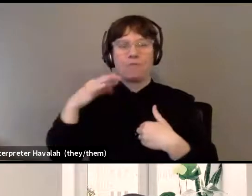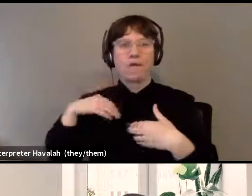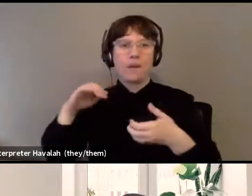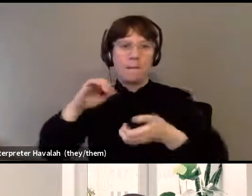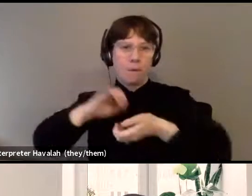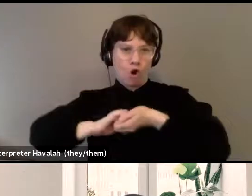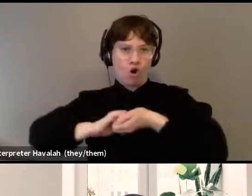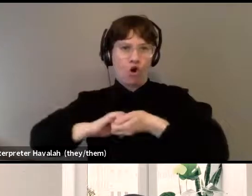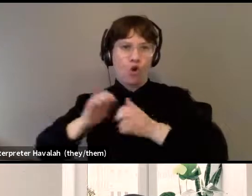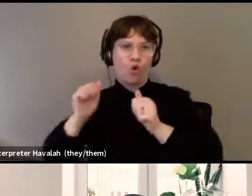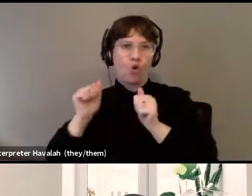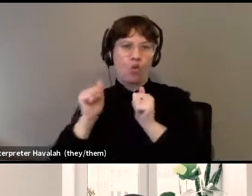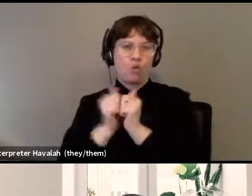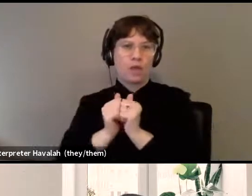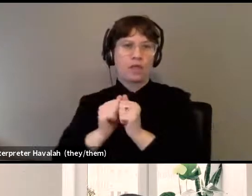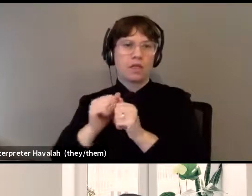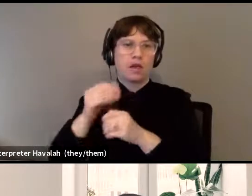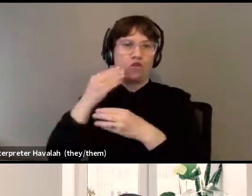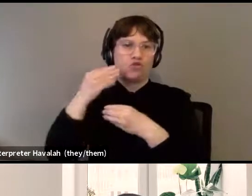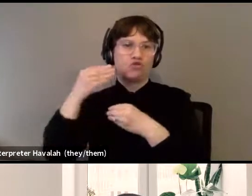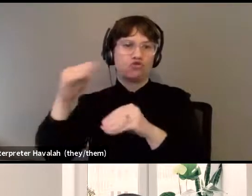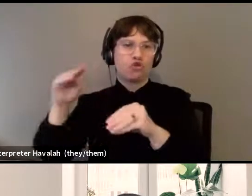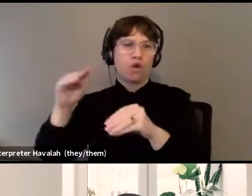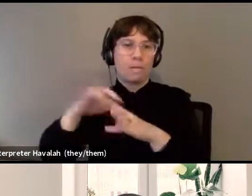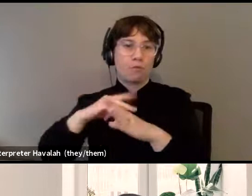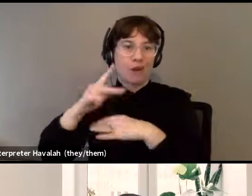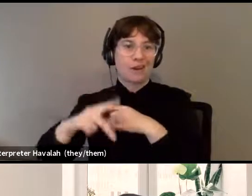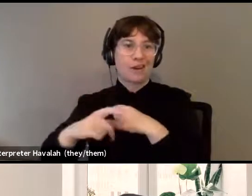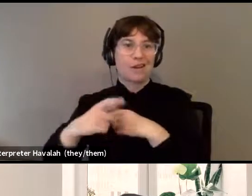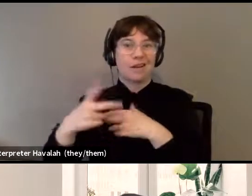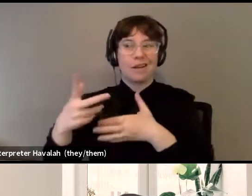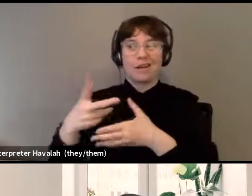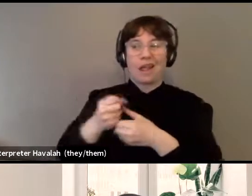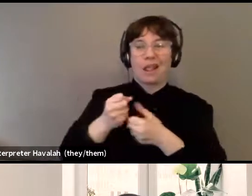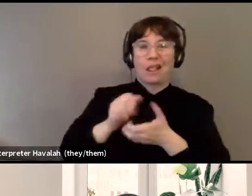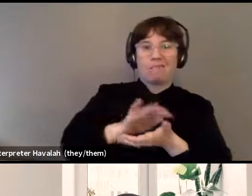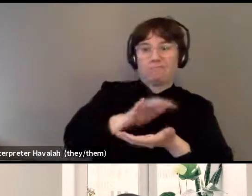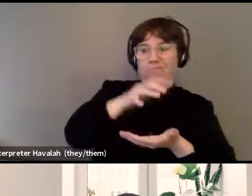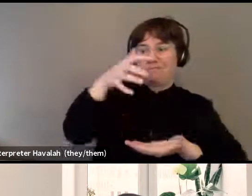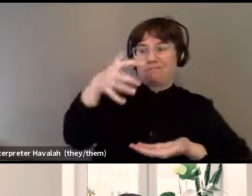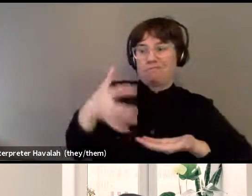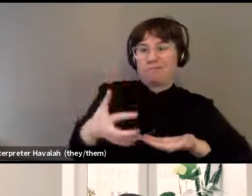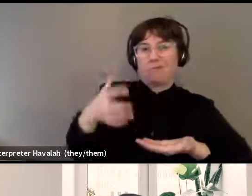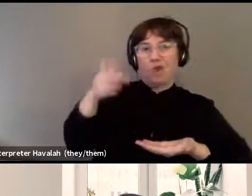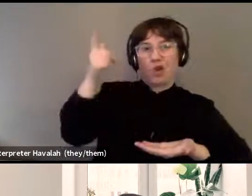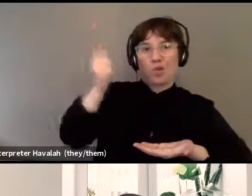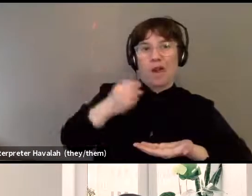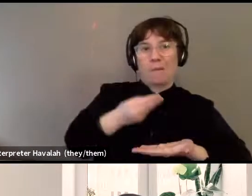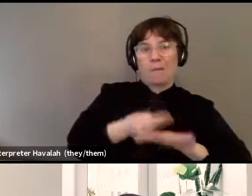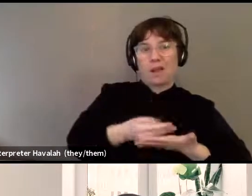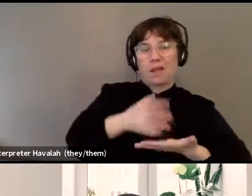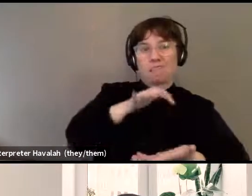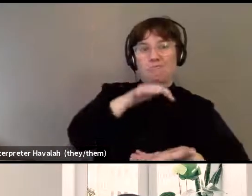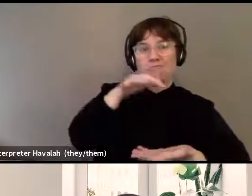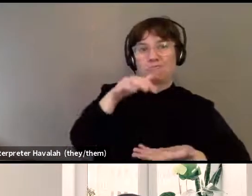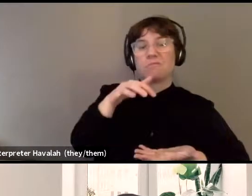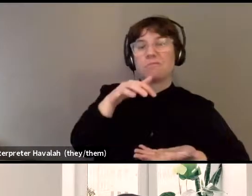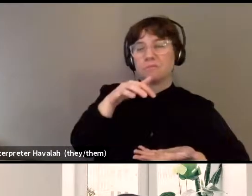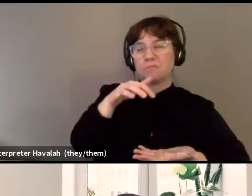on the store project was able to receive a large amount of money for this grant that's going to go towards